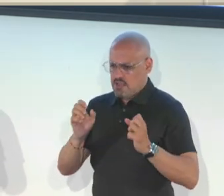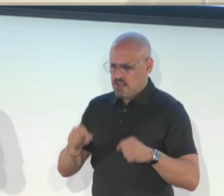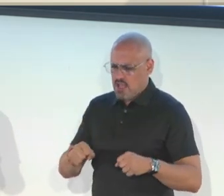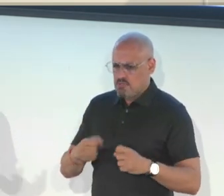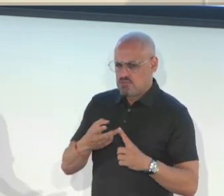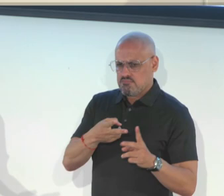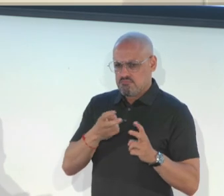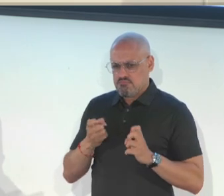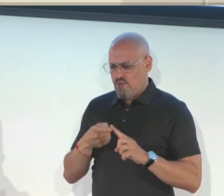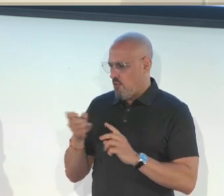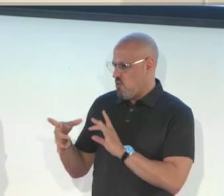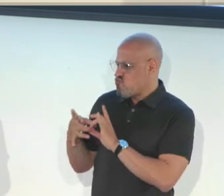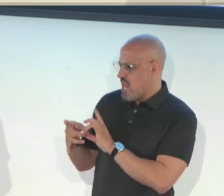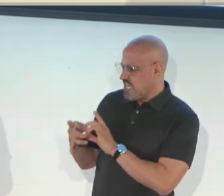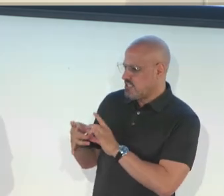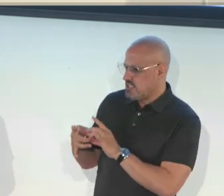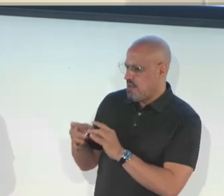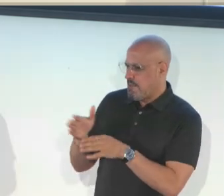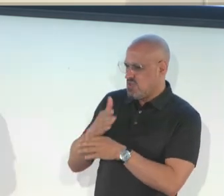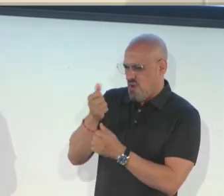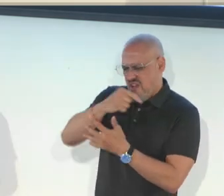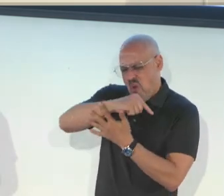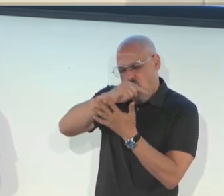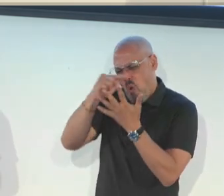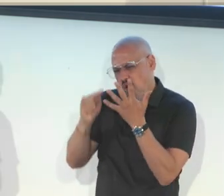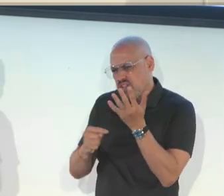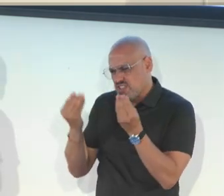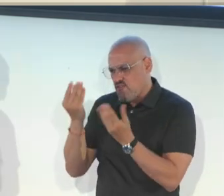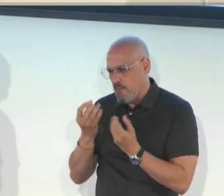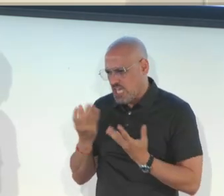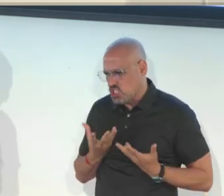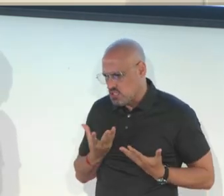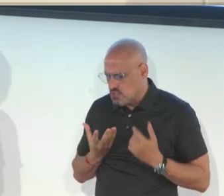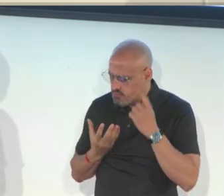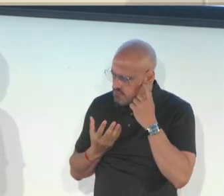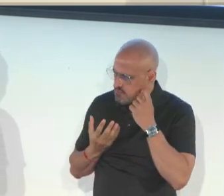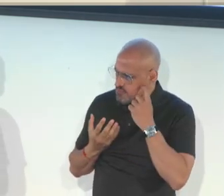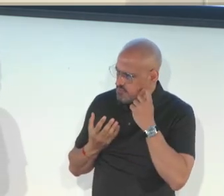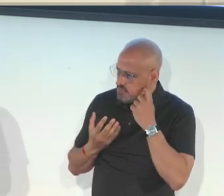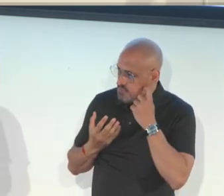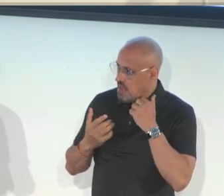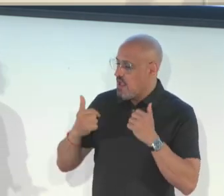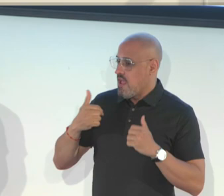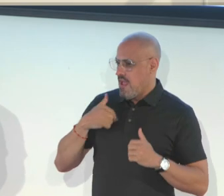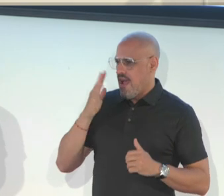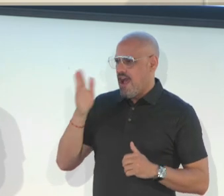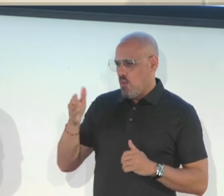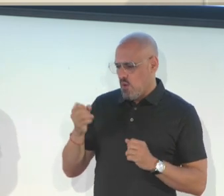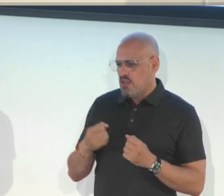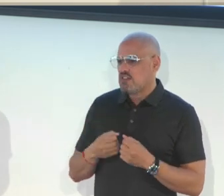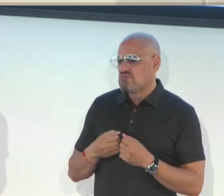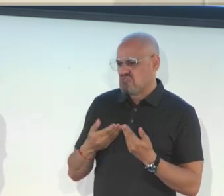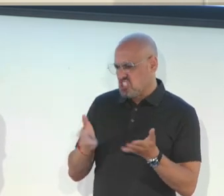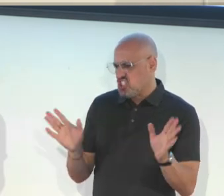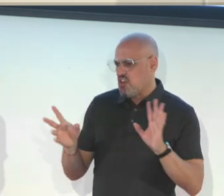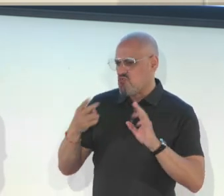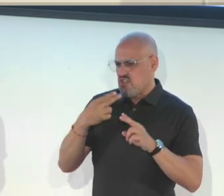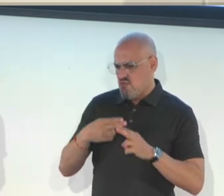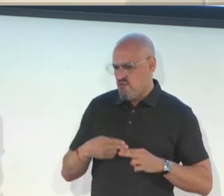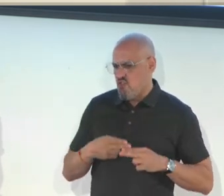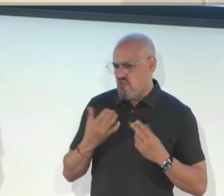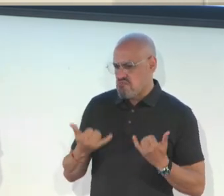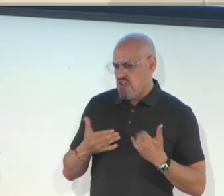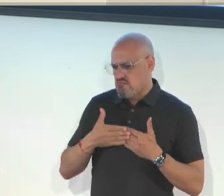derived from the relationships between all of this information, which I will generally refer to from this point out